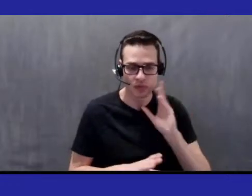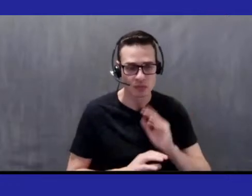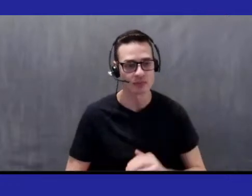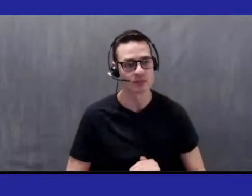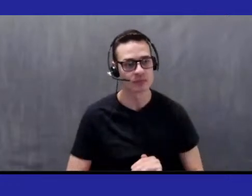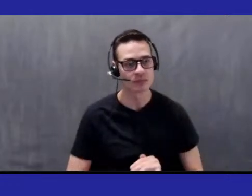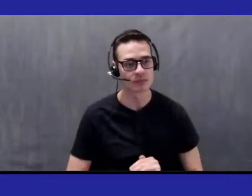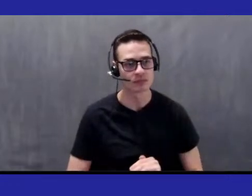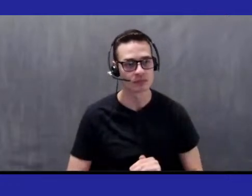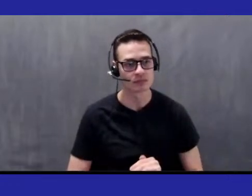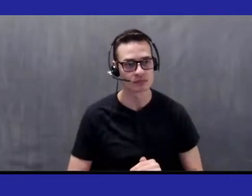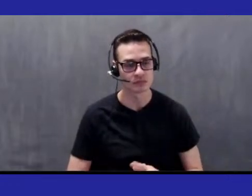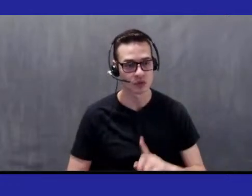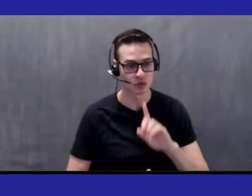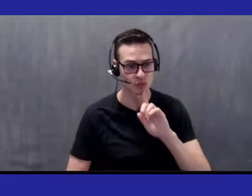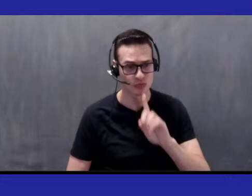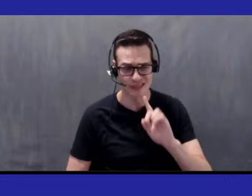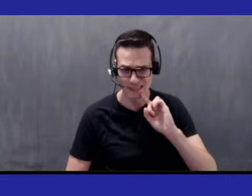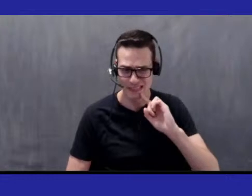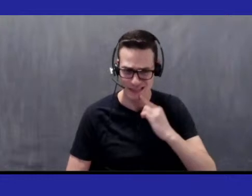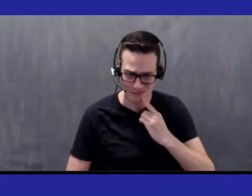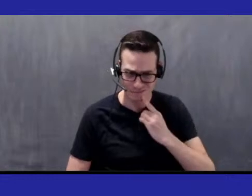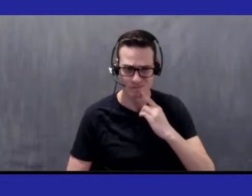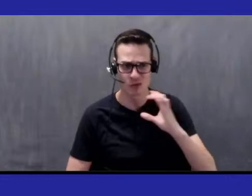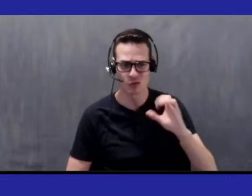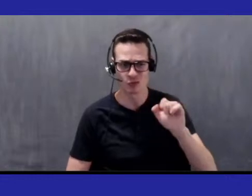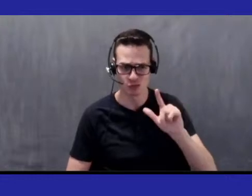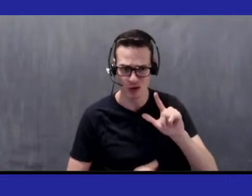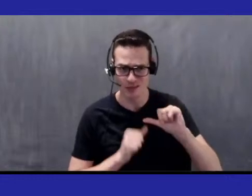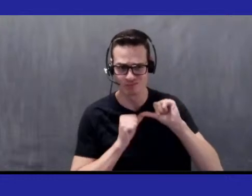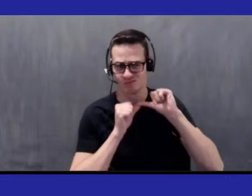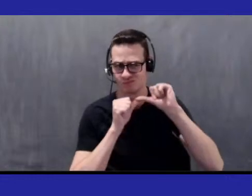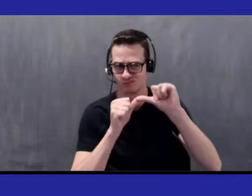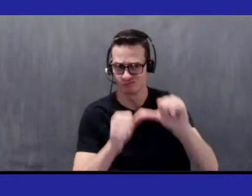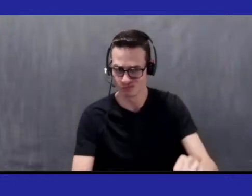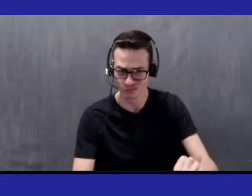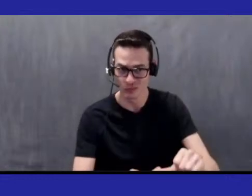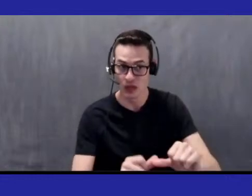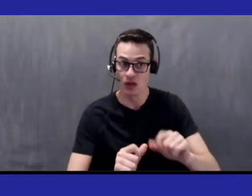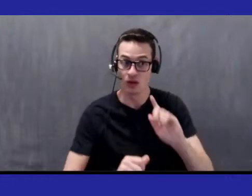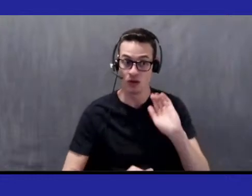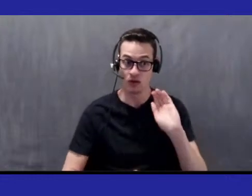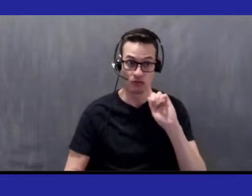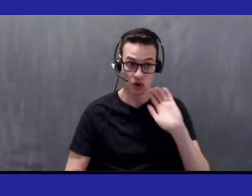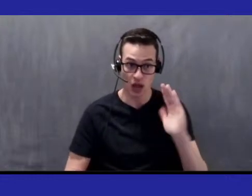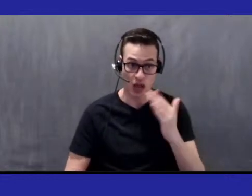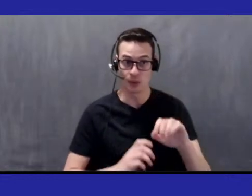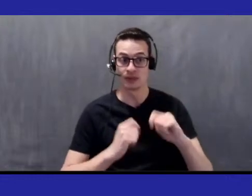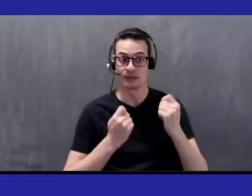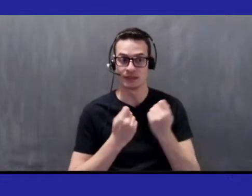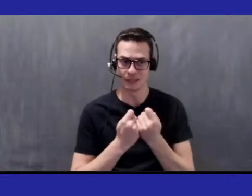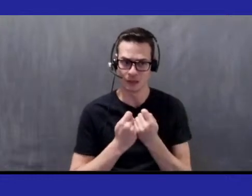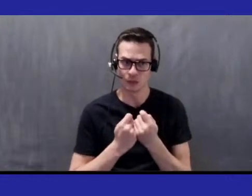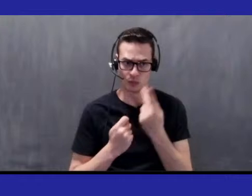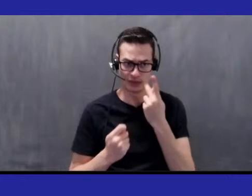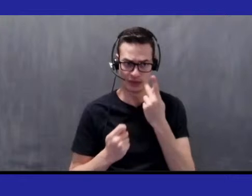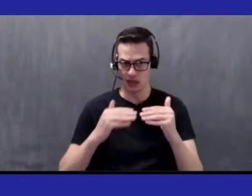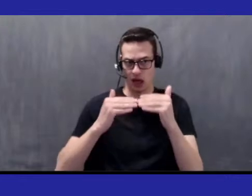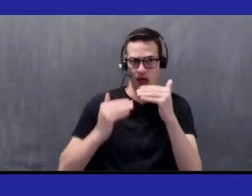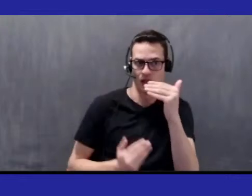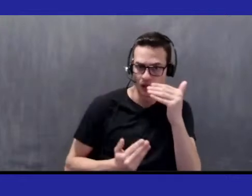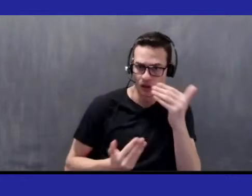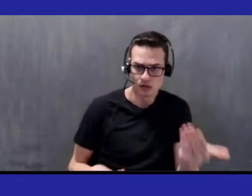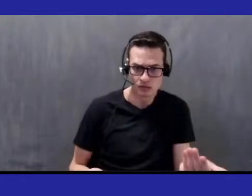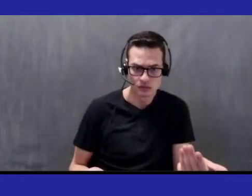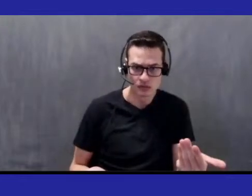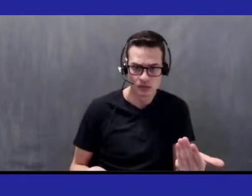serious chronic condition. But to our team, it's a clear health equity priority that to the extent possible, it's important that we